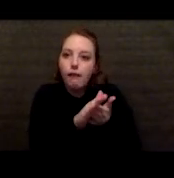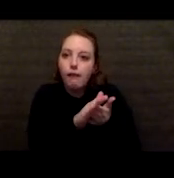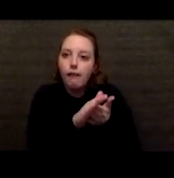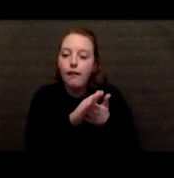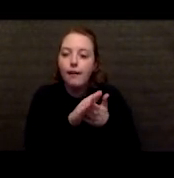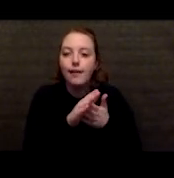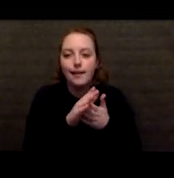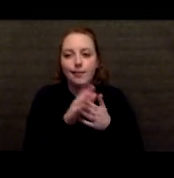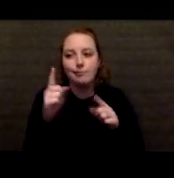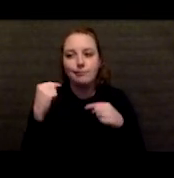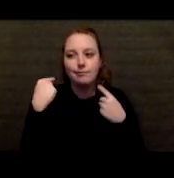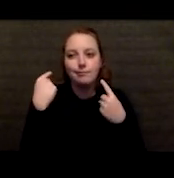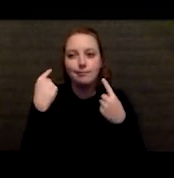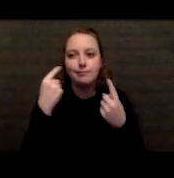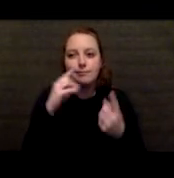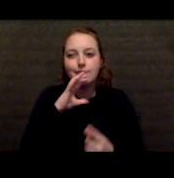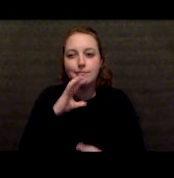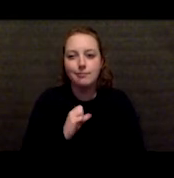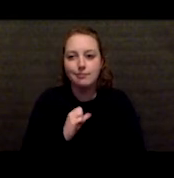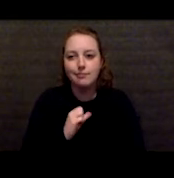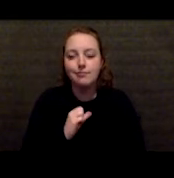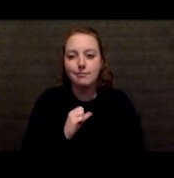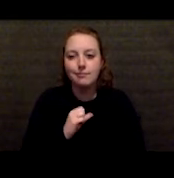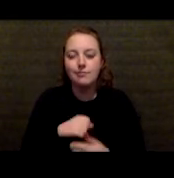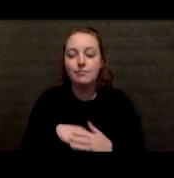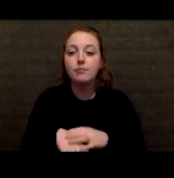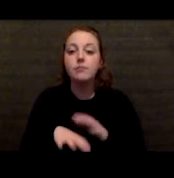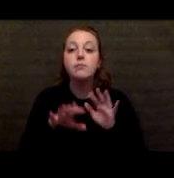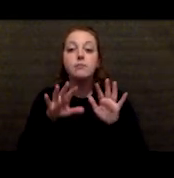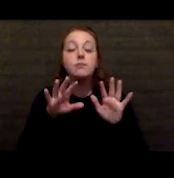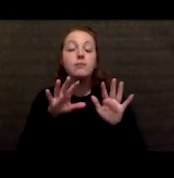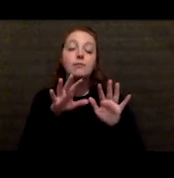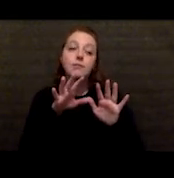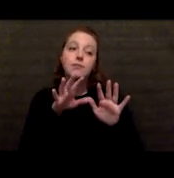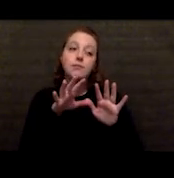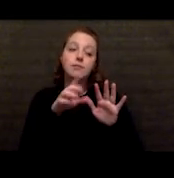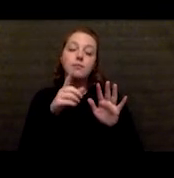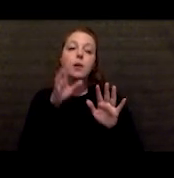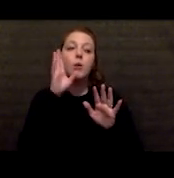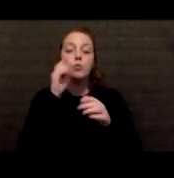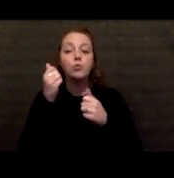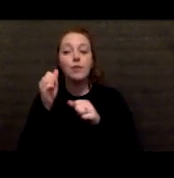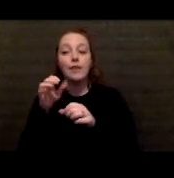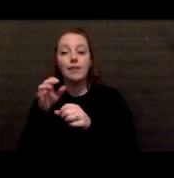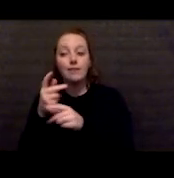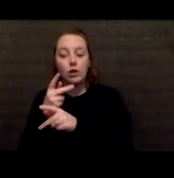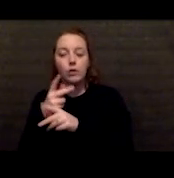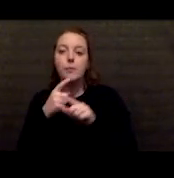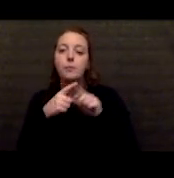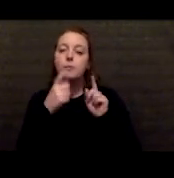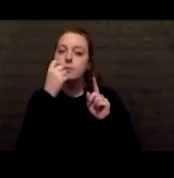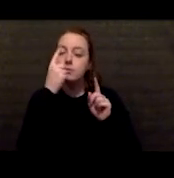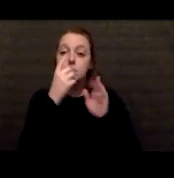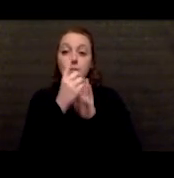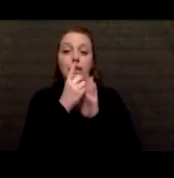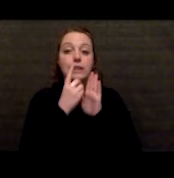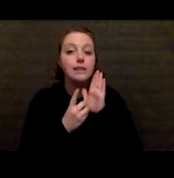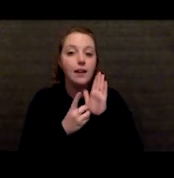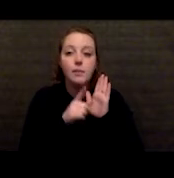Okay, I'm going to try to find out the answer to that, but keep in mind that this is nothing has been designed